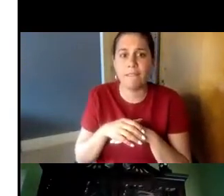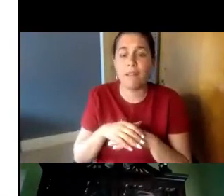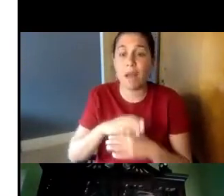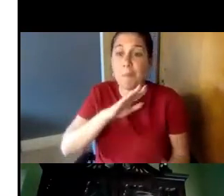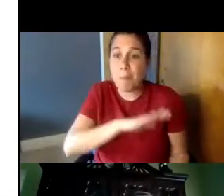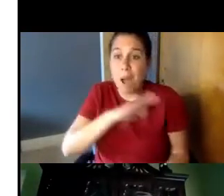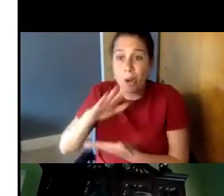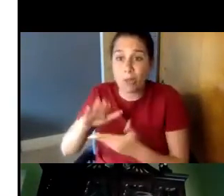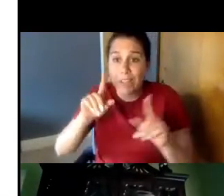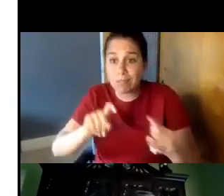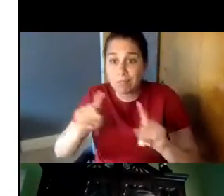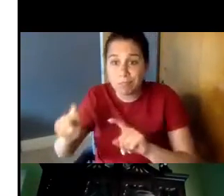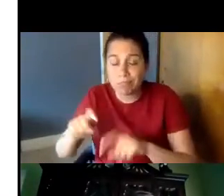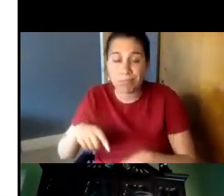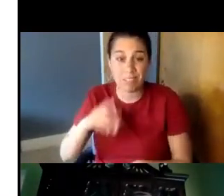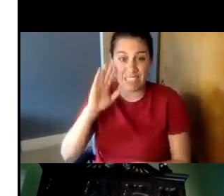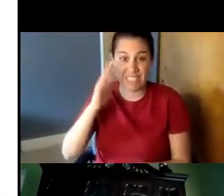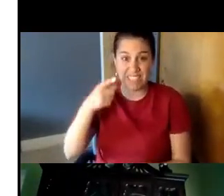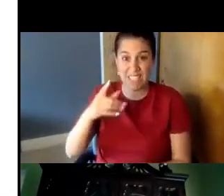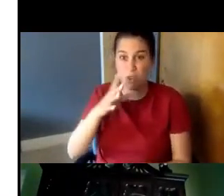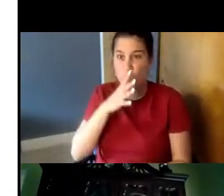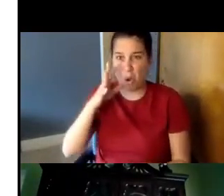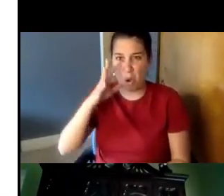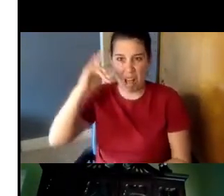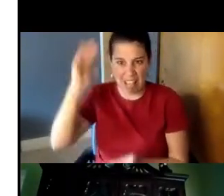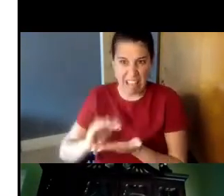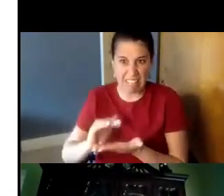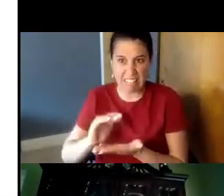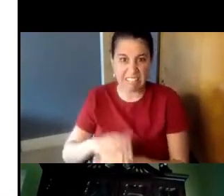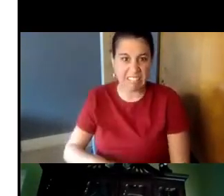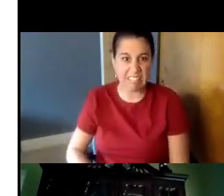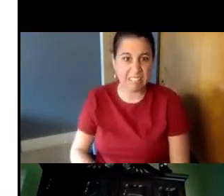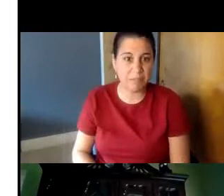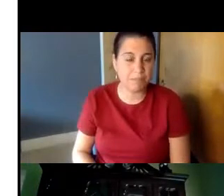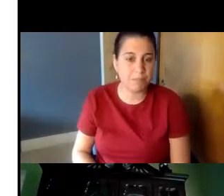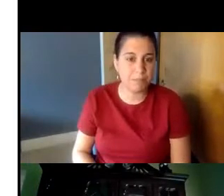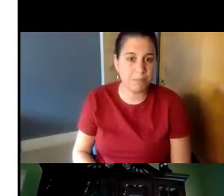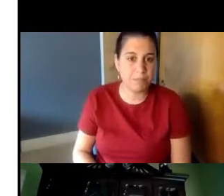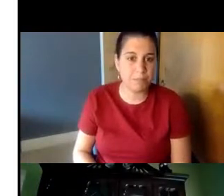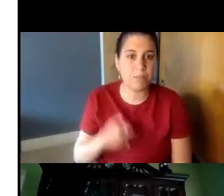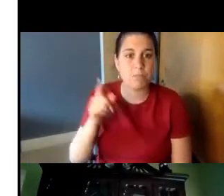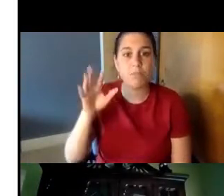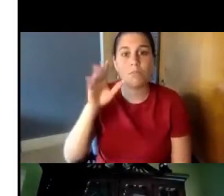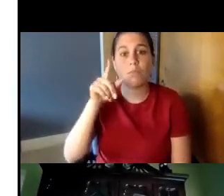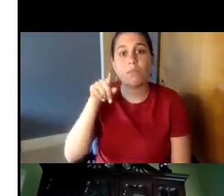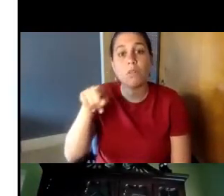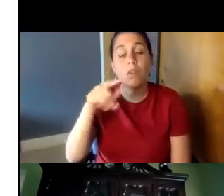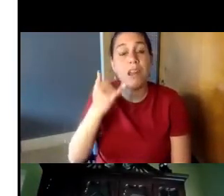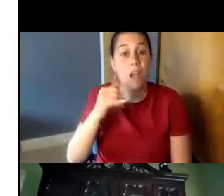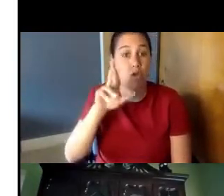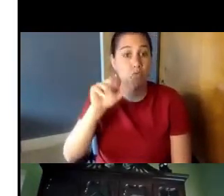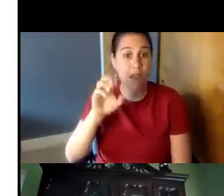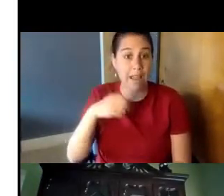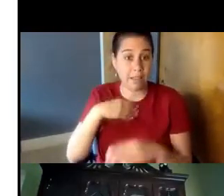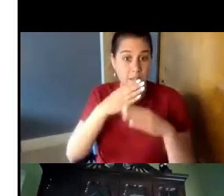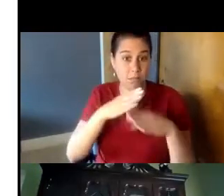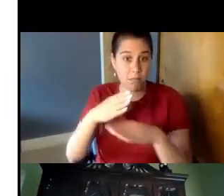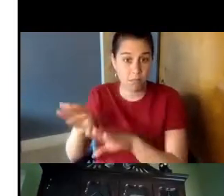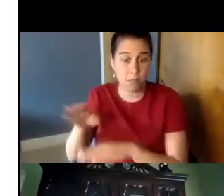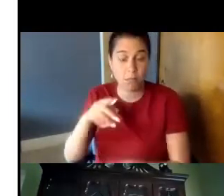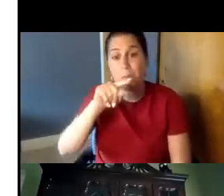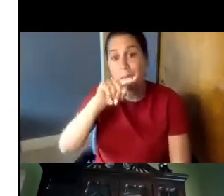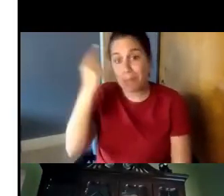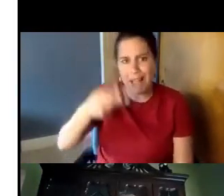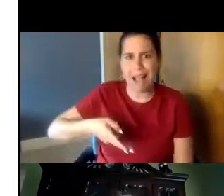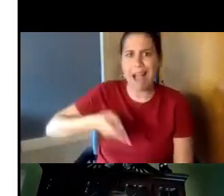compared to urban areas. And finally, looking by race, the Black community has a disproportionately high rate of smoking and